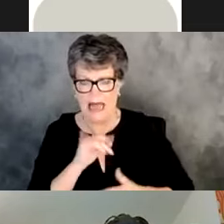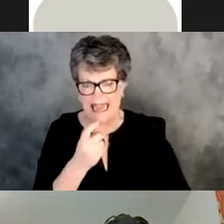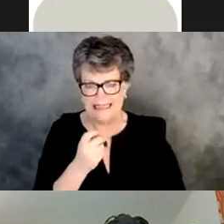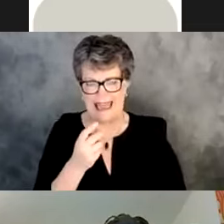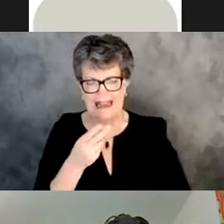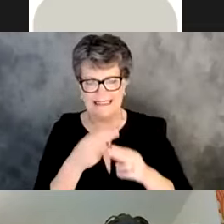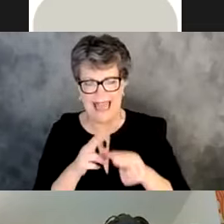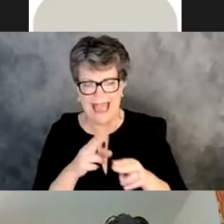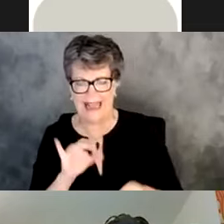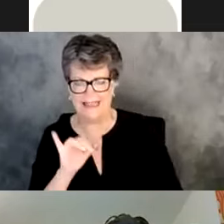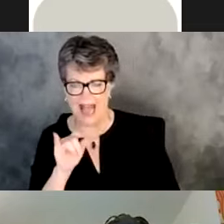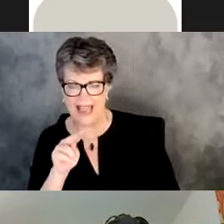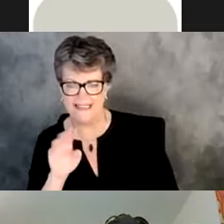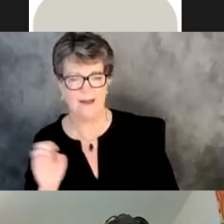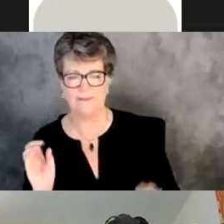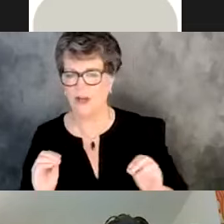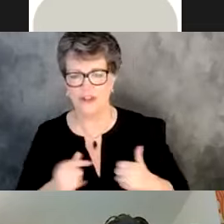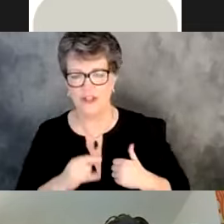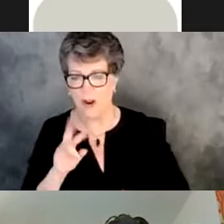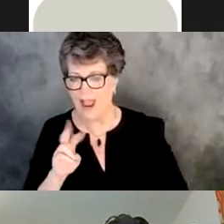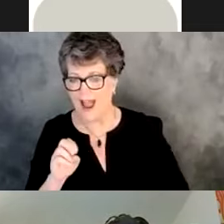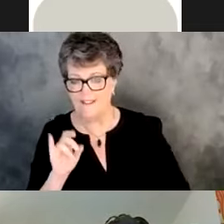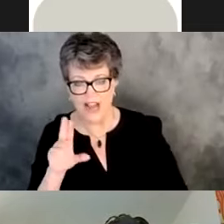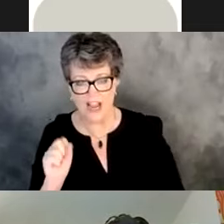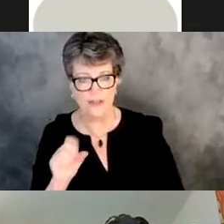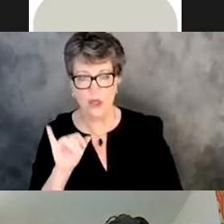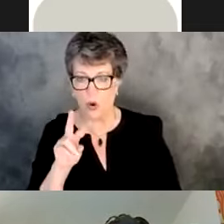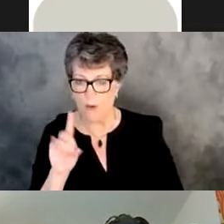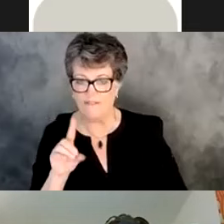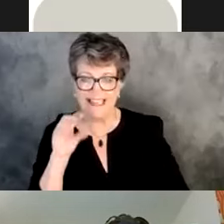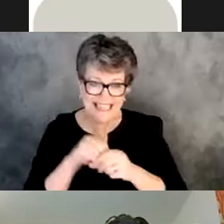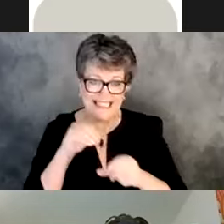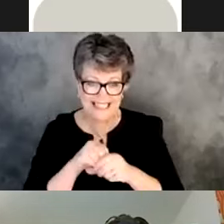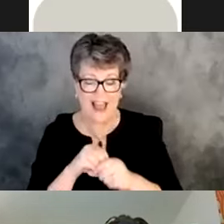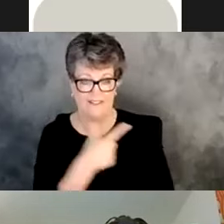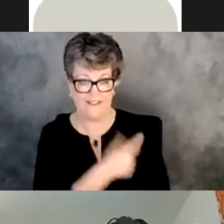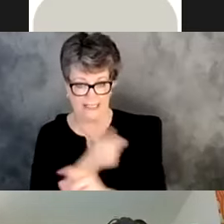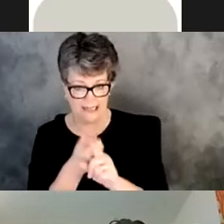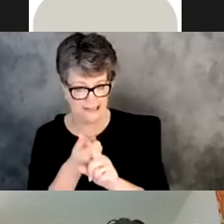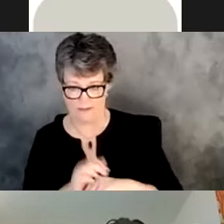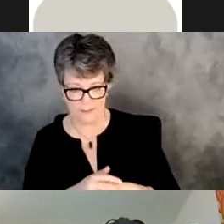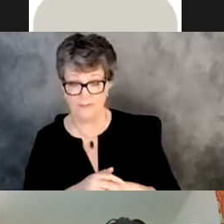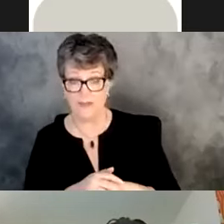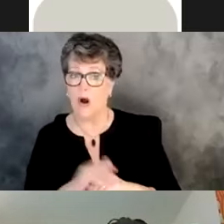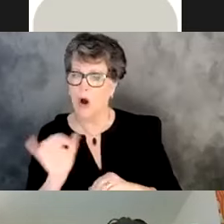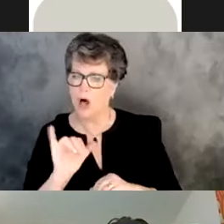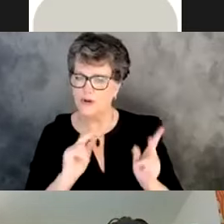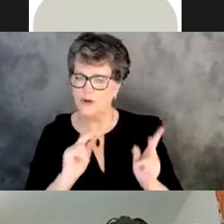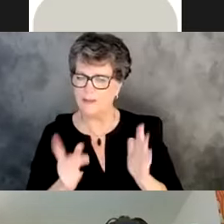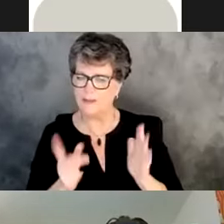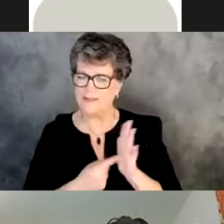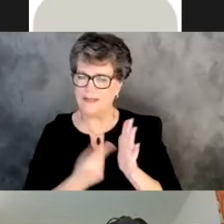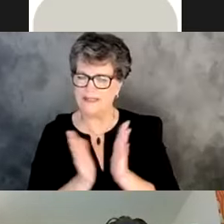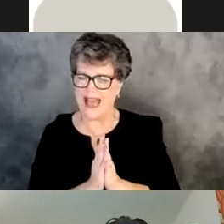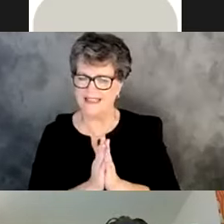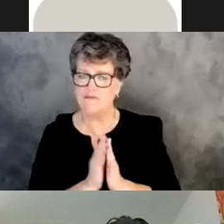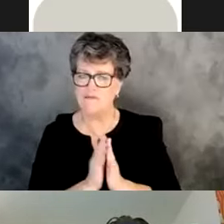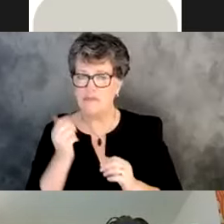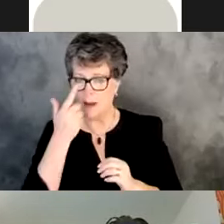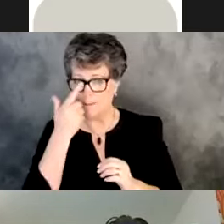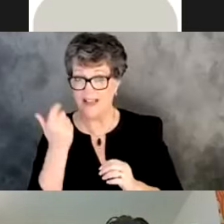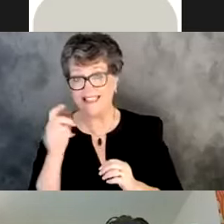covered multiple times, there's no live virus, there's no COVID in the COVID-19 vaccine. Another thing that people sometimes ask, because it's